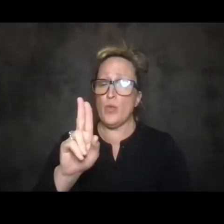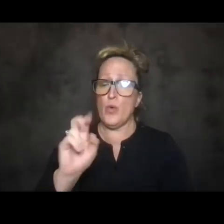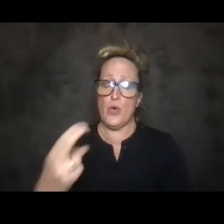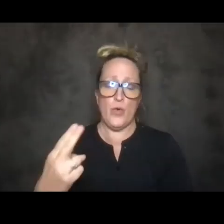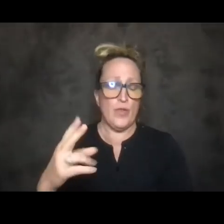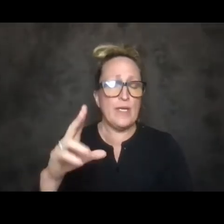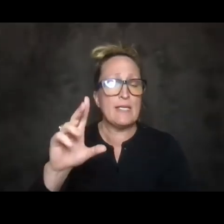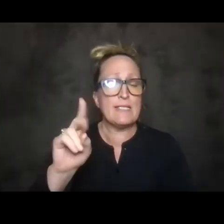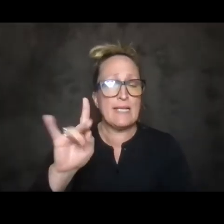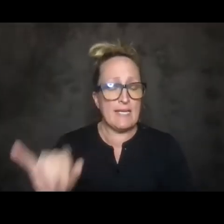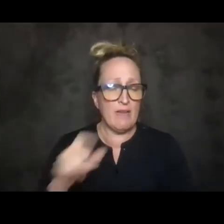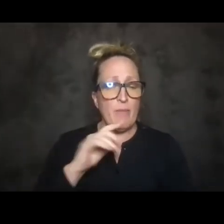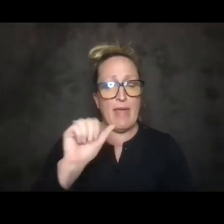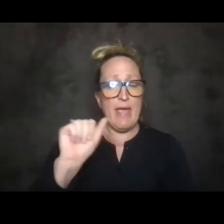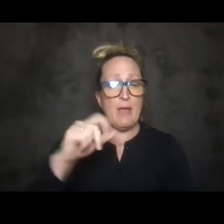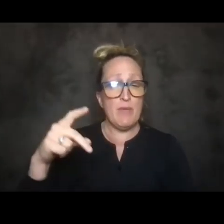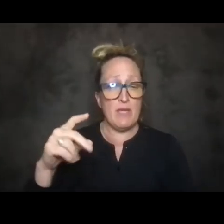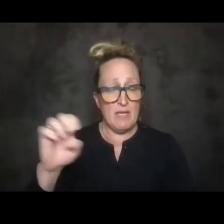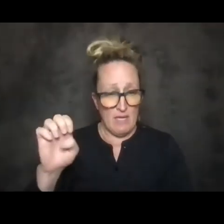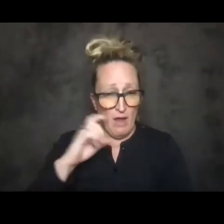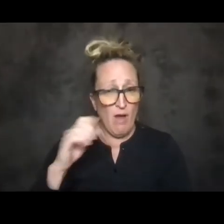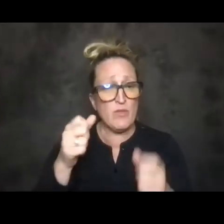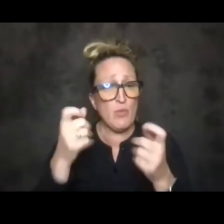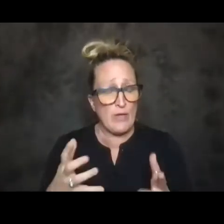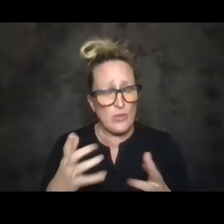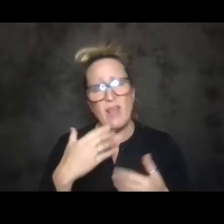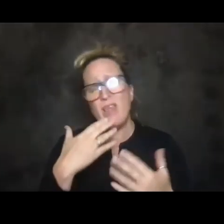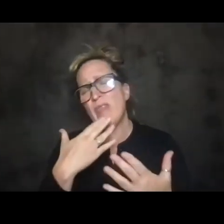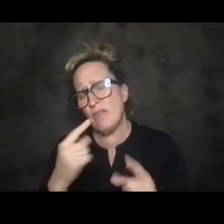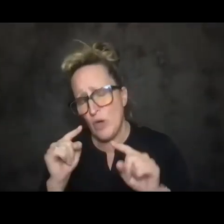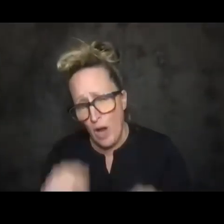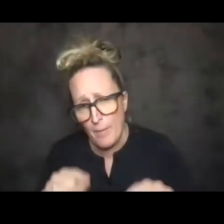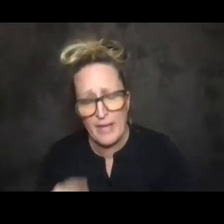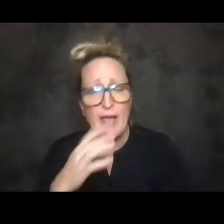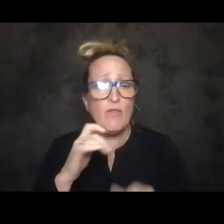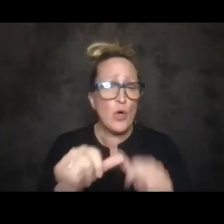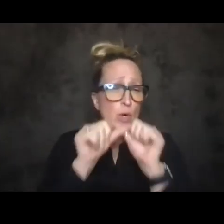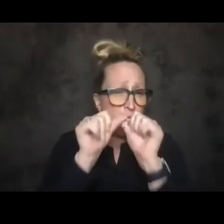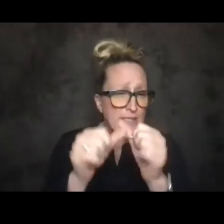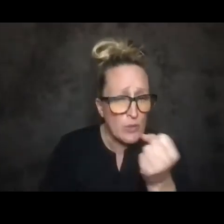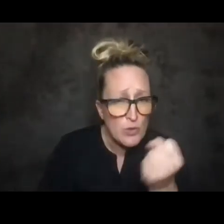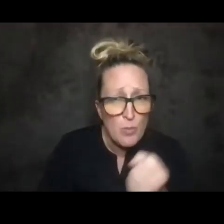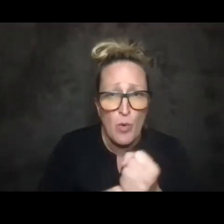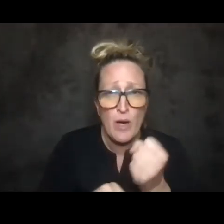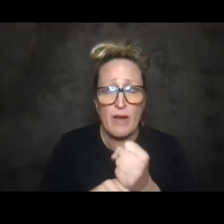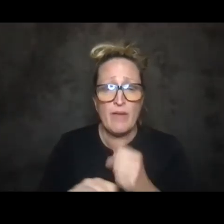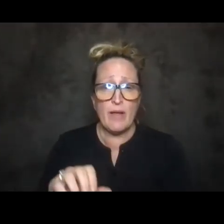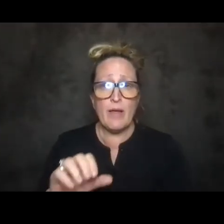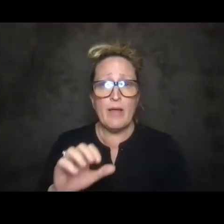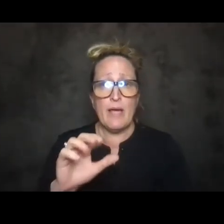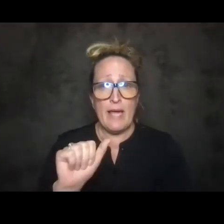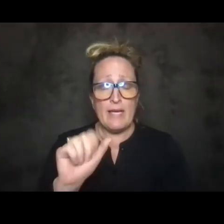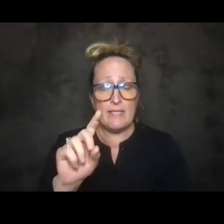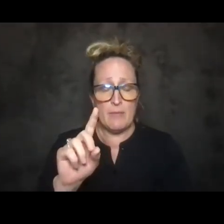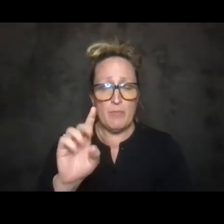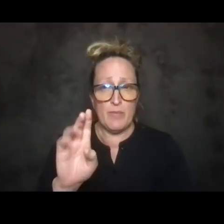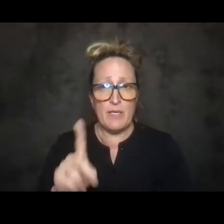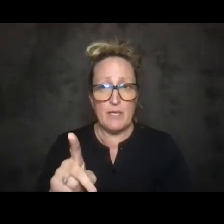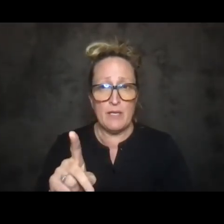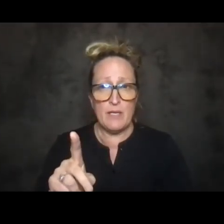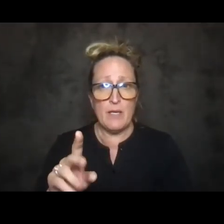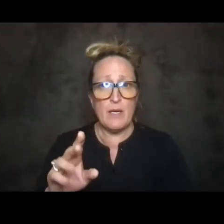AWP Board of Directors. We thank you so much for attending and for your continued support of AWP. We hope you are well and